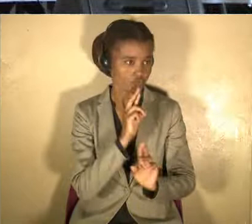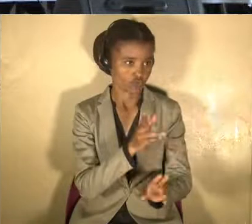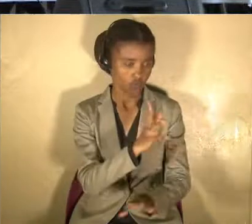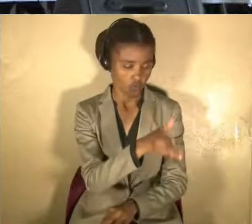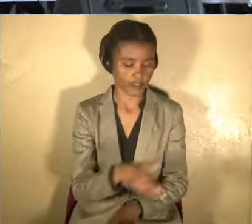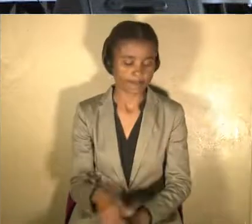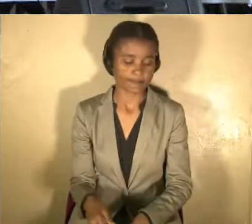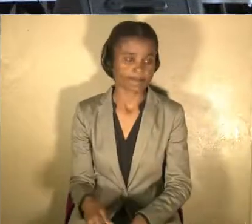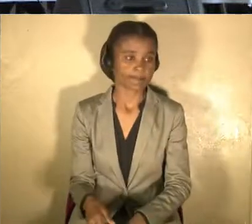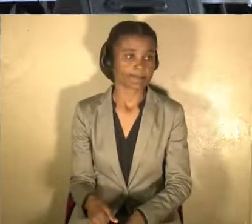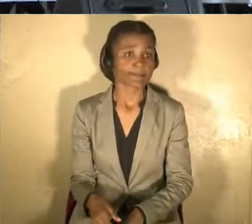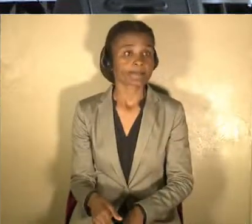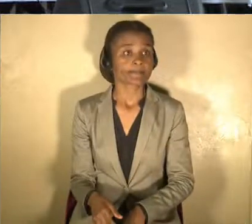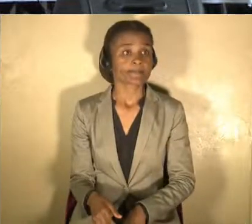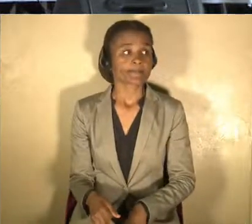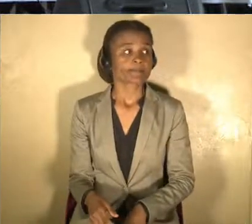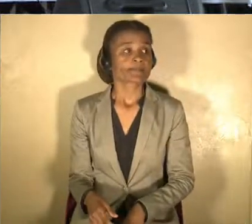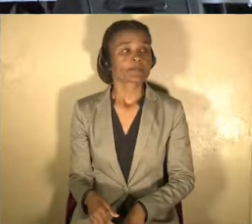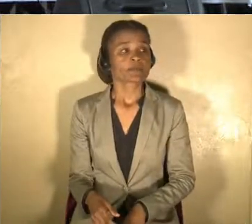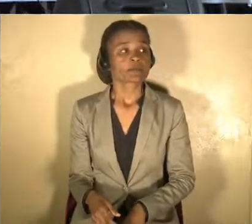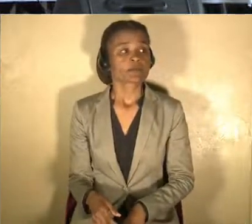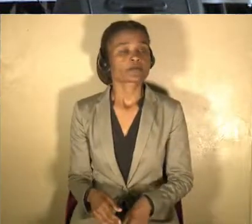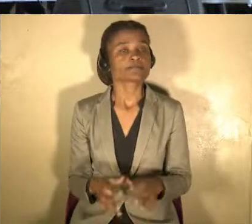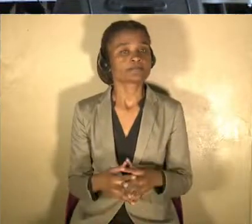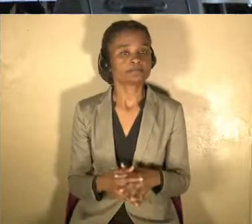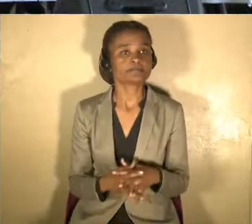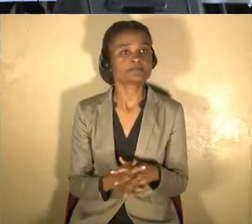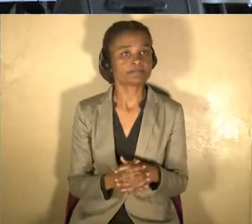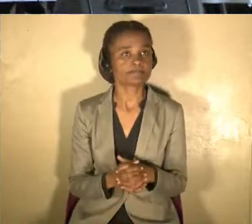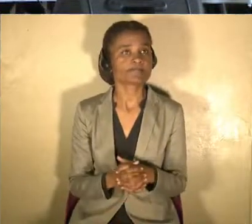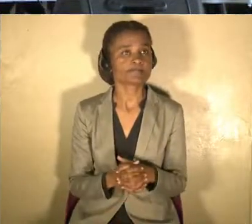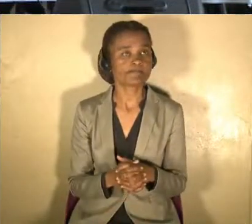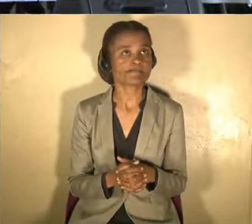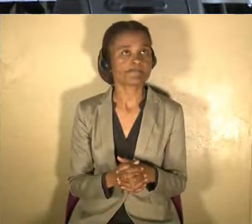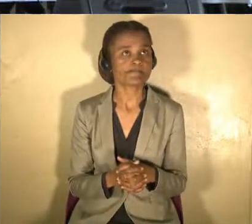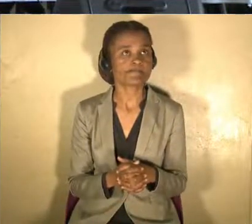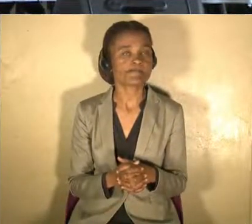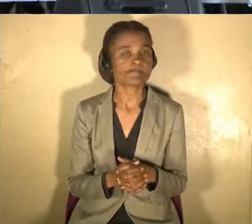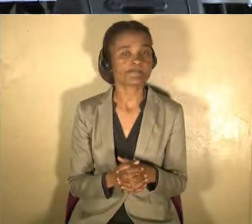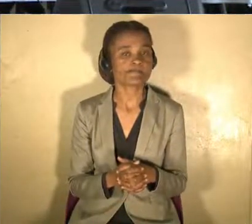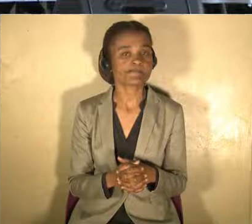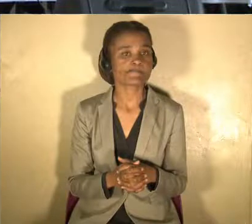The Children's Act, in relation to the question that was asked